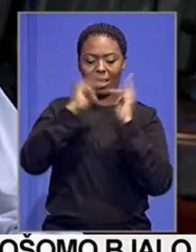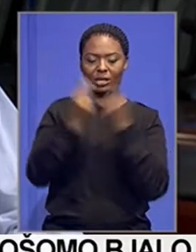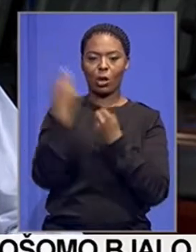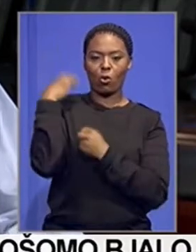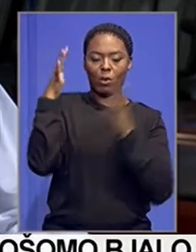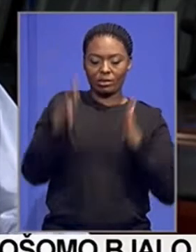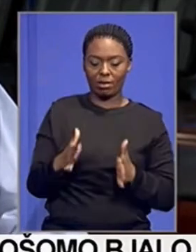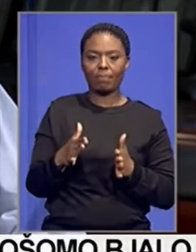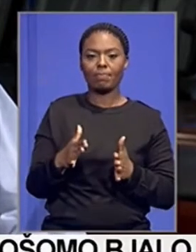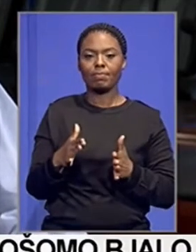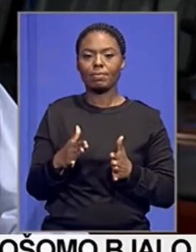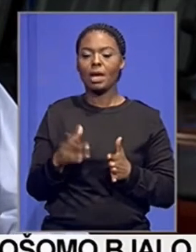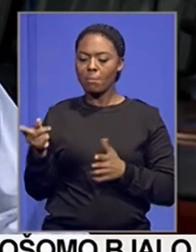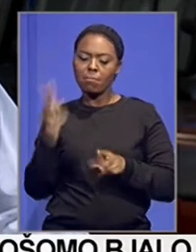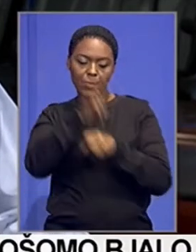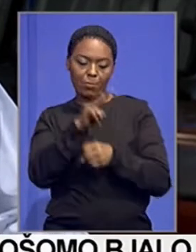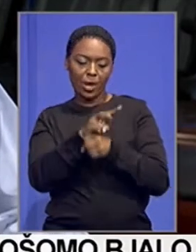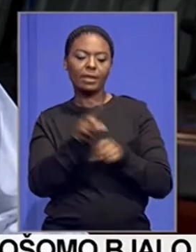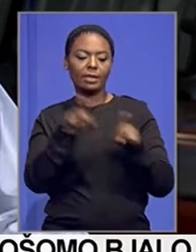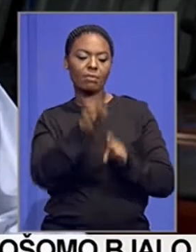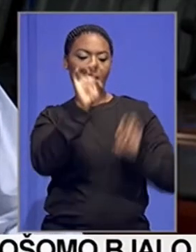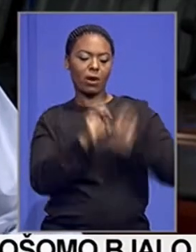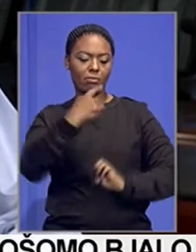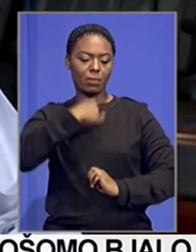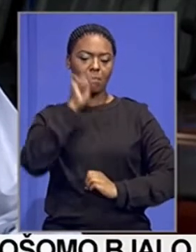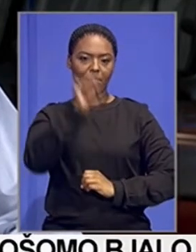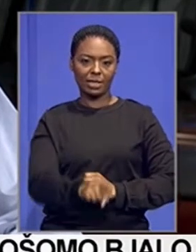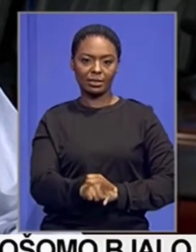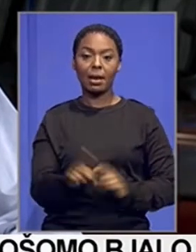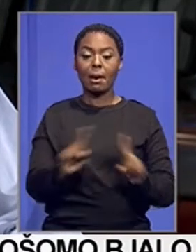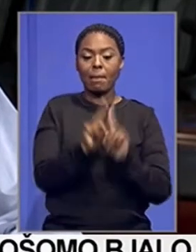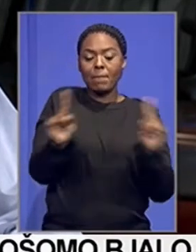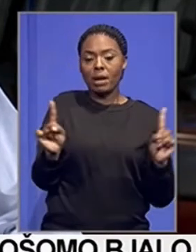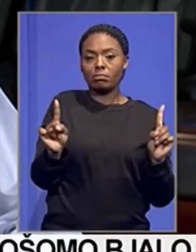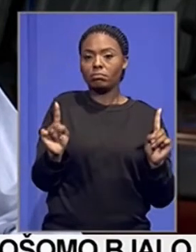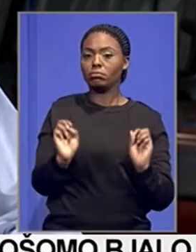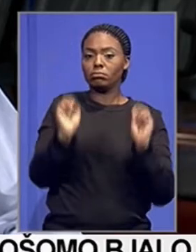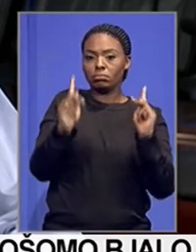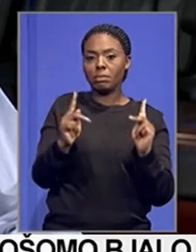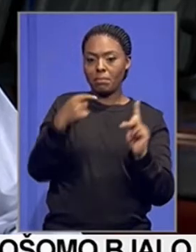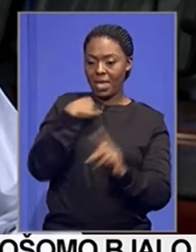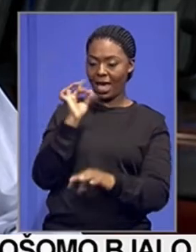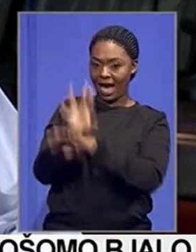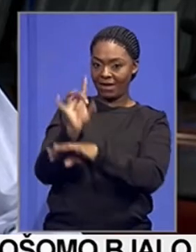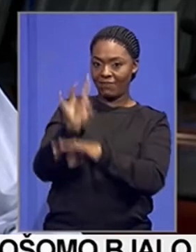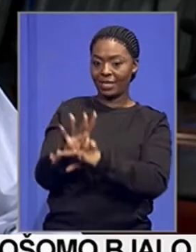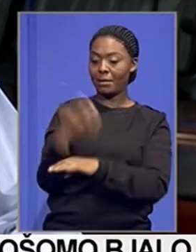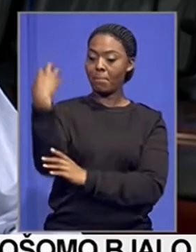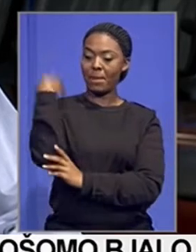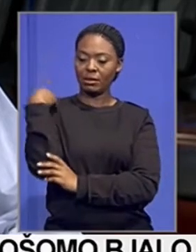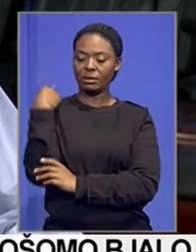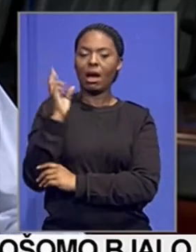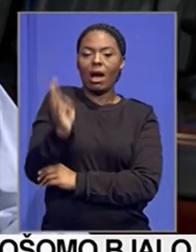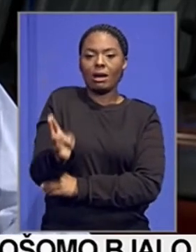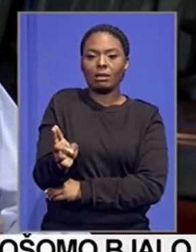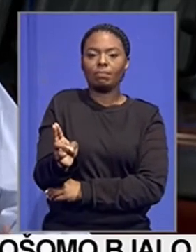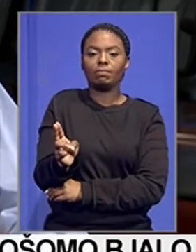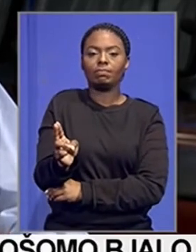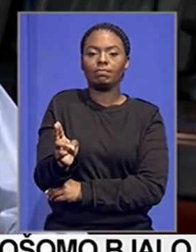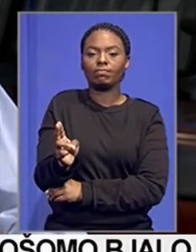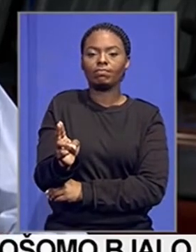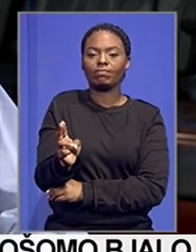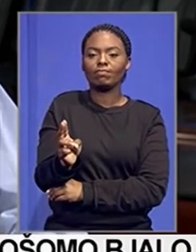policy. But then again, I'm equally obliged to advise him about